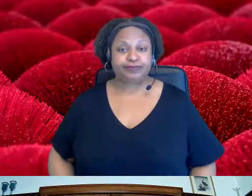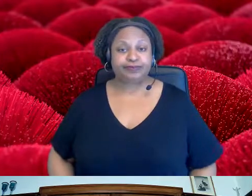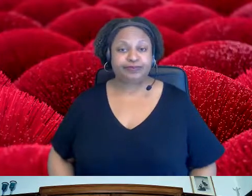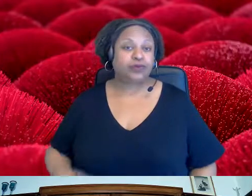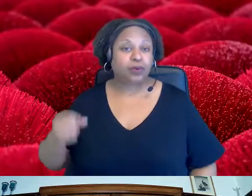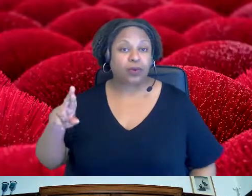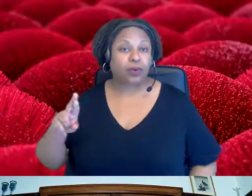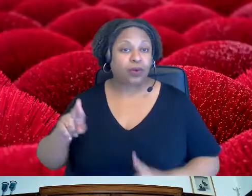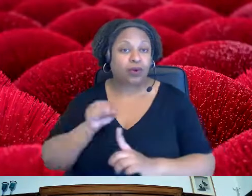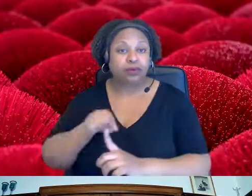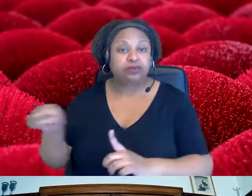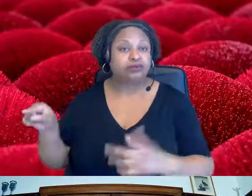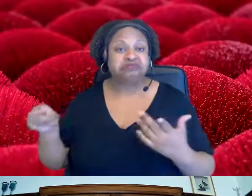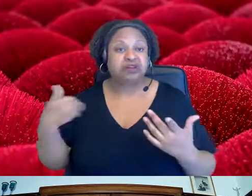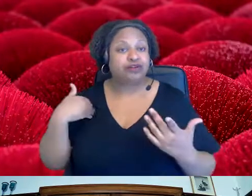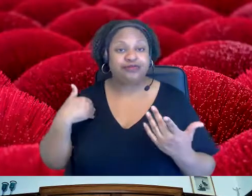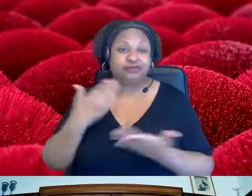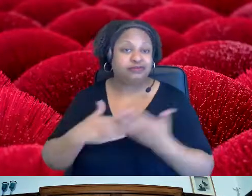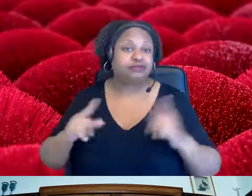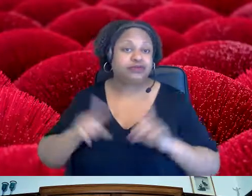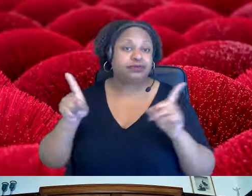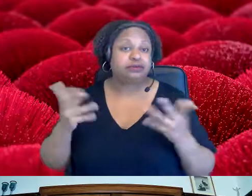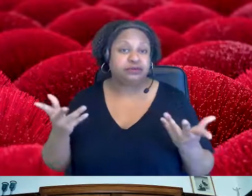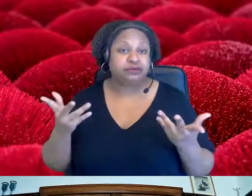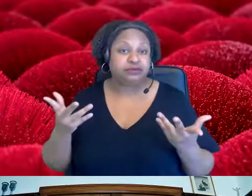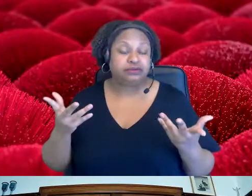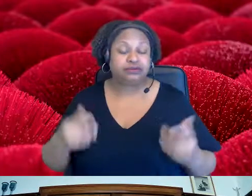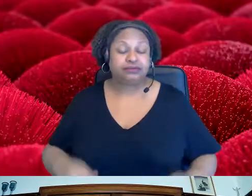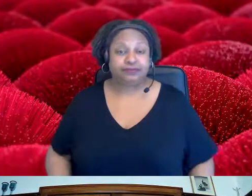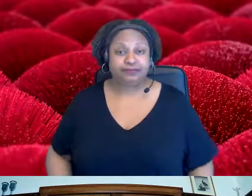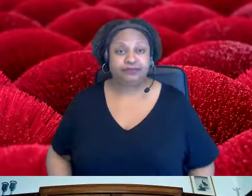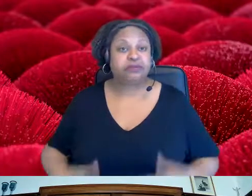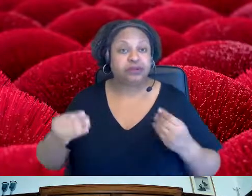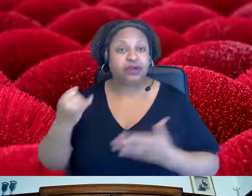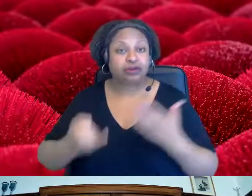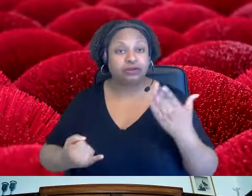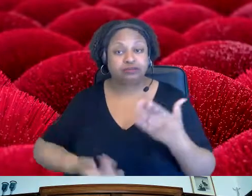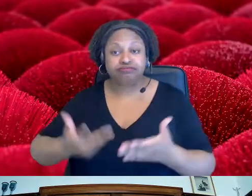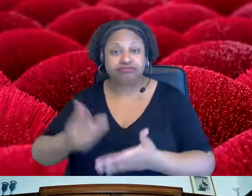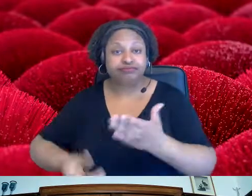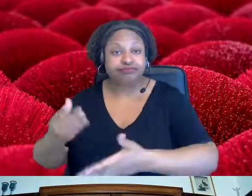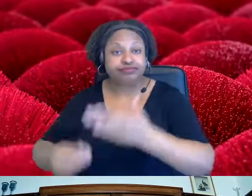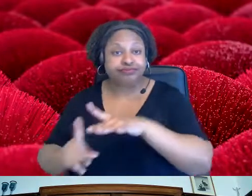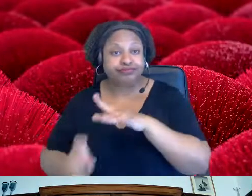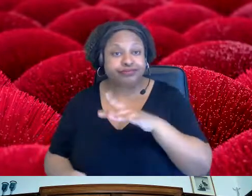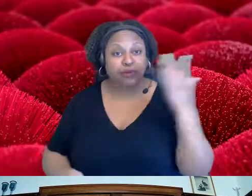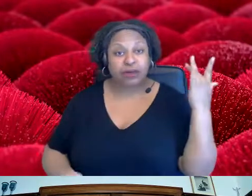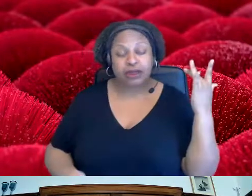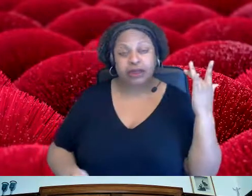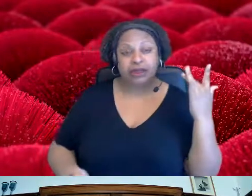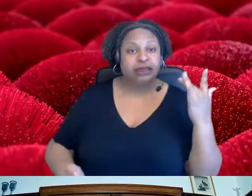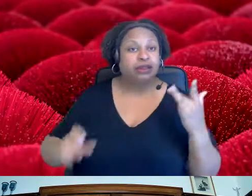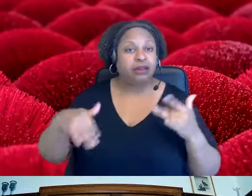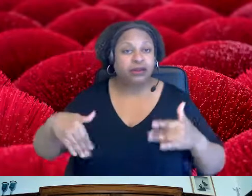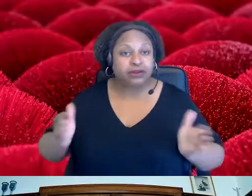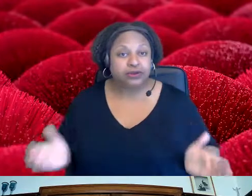different in some way. And so many of those artists have been lost because they haven't been supported in the right ways,